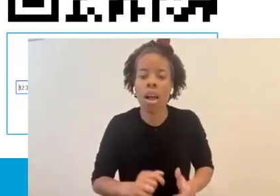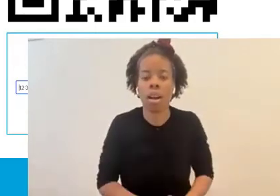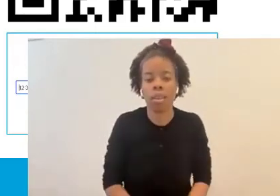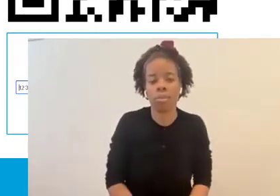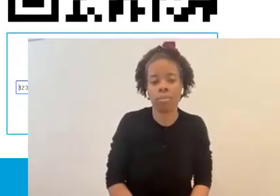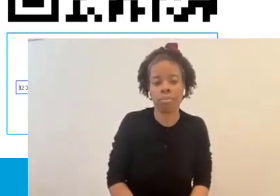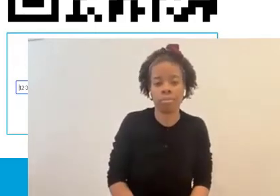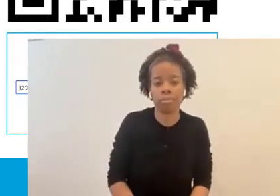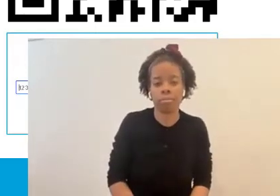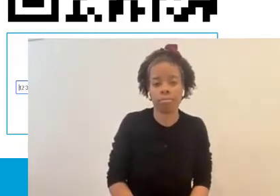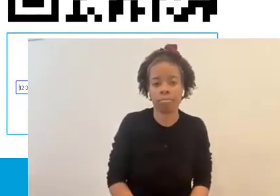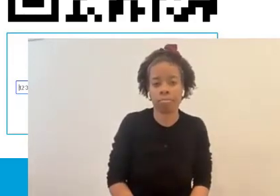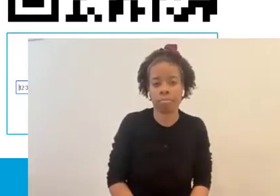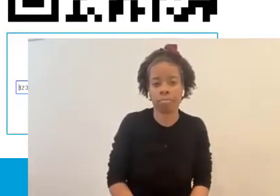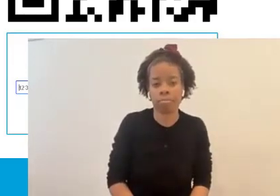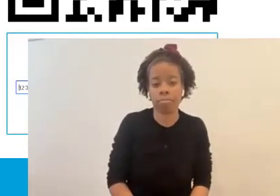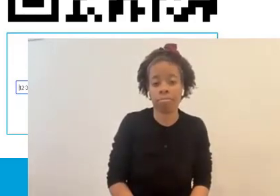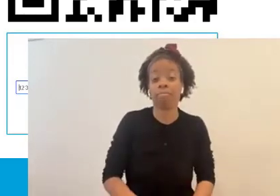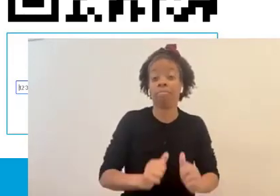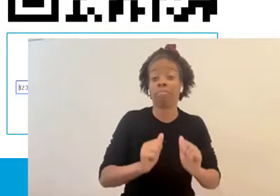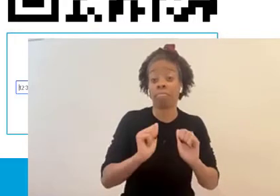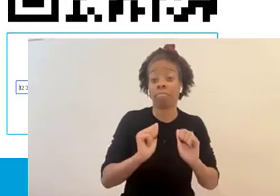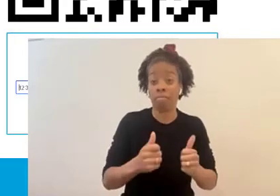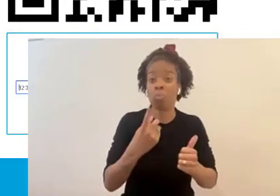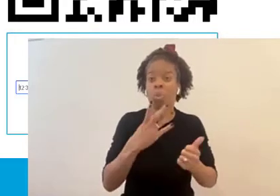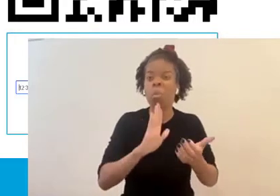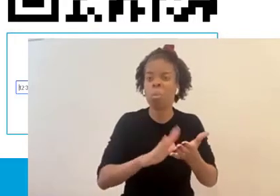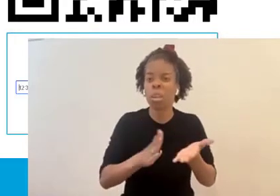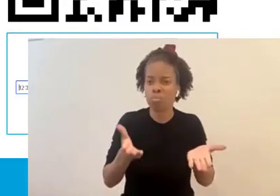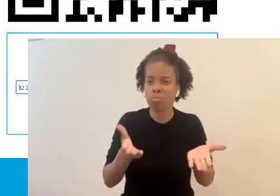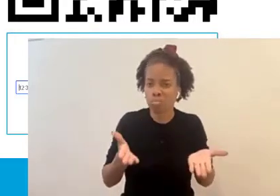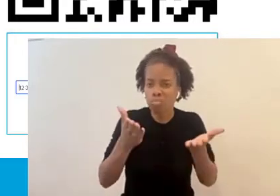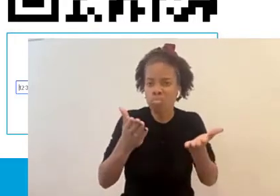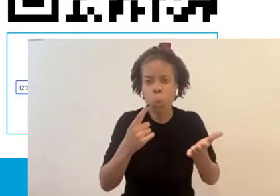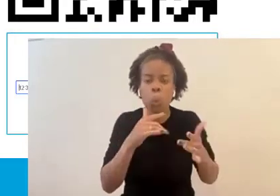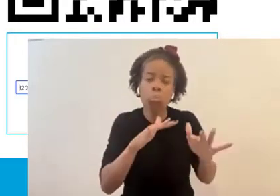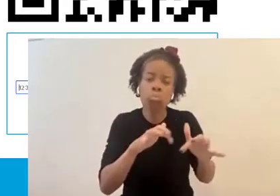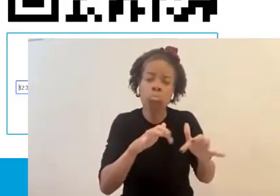Thank you very much. Let's give ourselves a minute to respond.